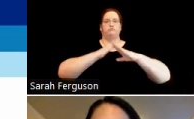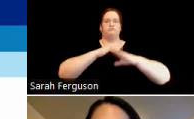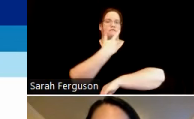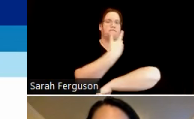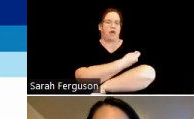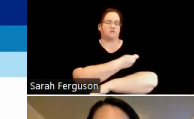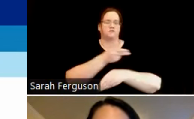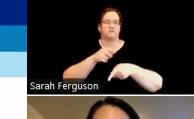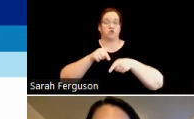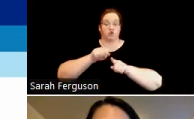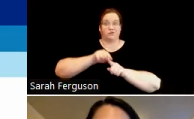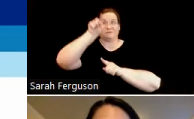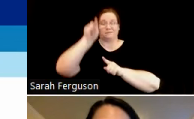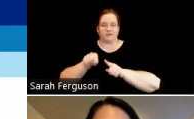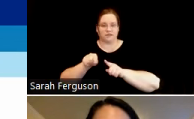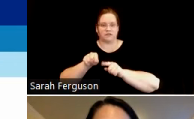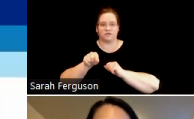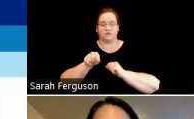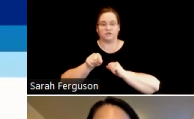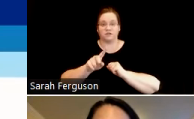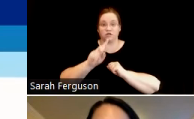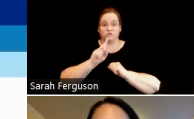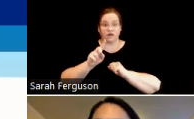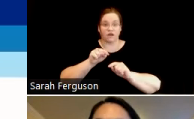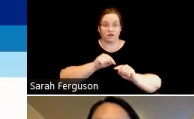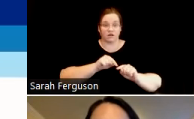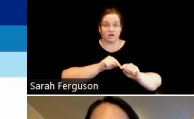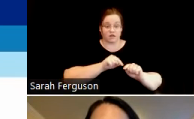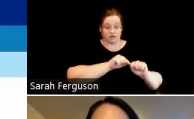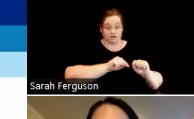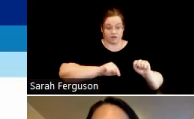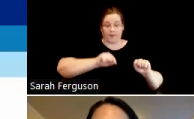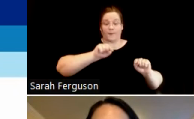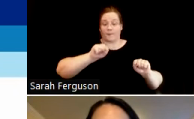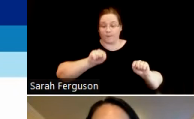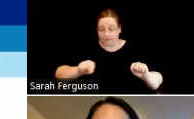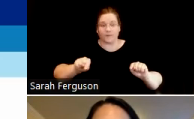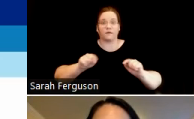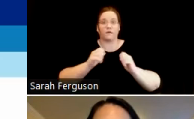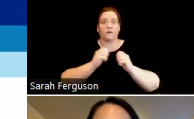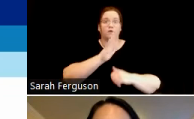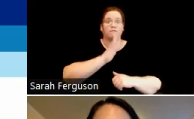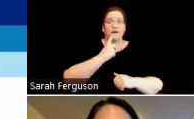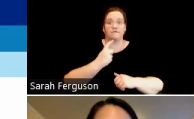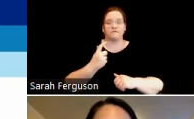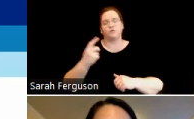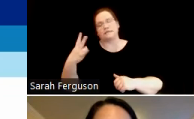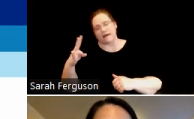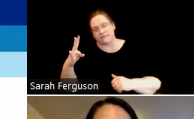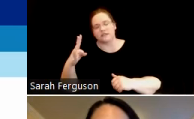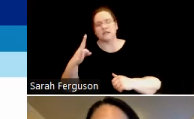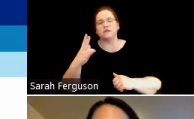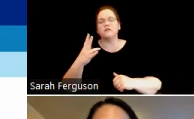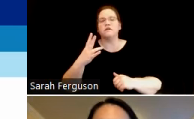of hospitalizations. And you can see that it really dramatically decreased the rate of hospitalizations for kids 5 to 17-year-olds, excuse